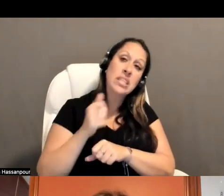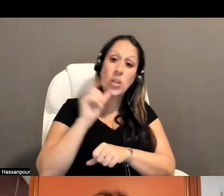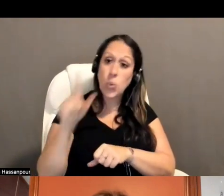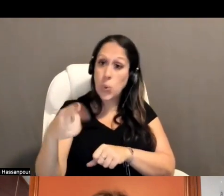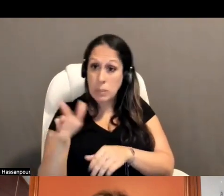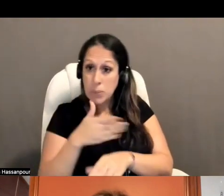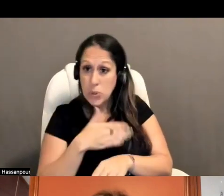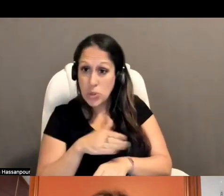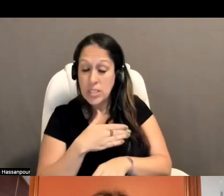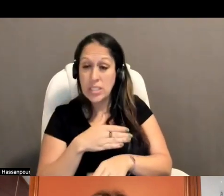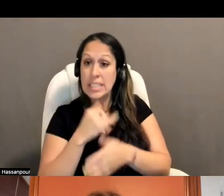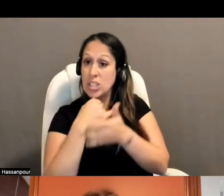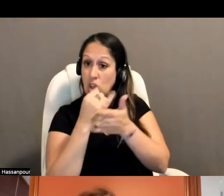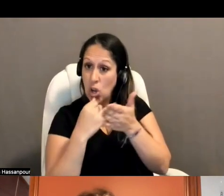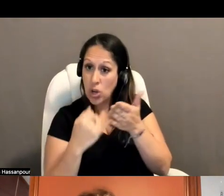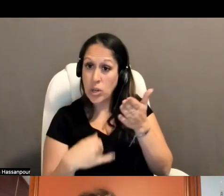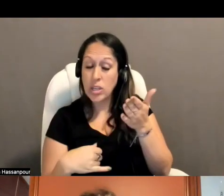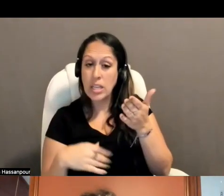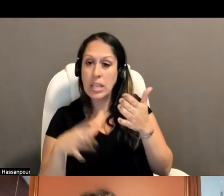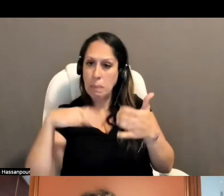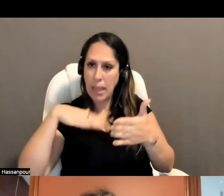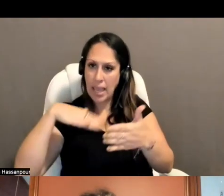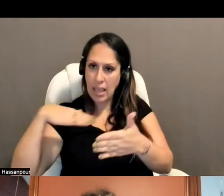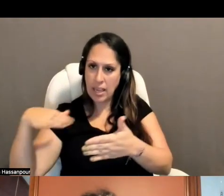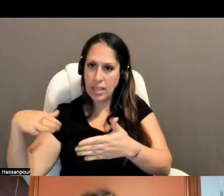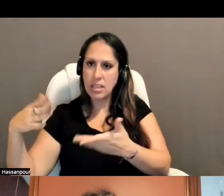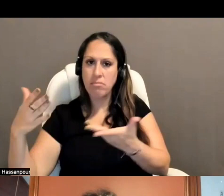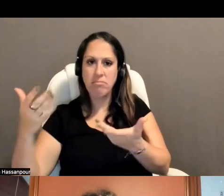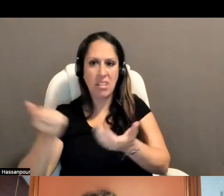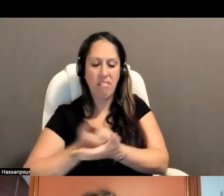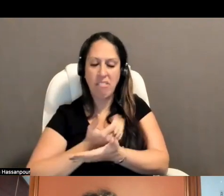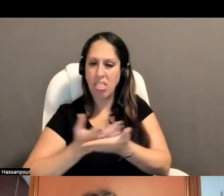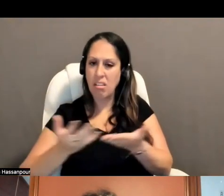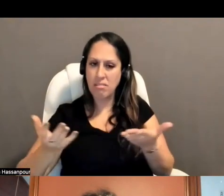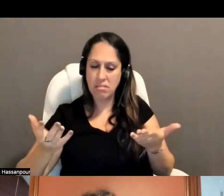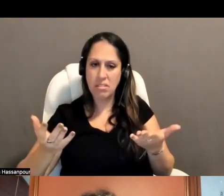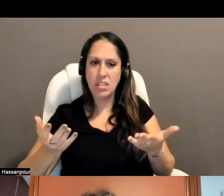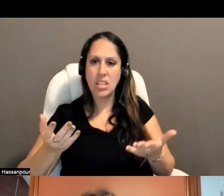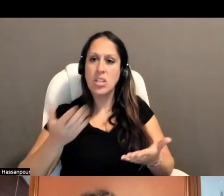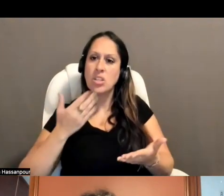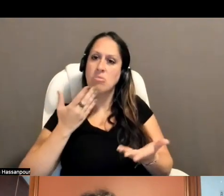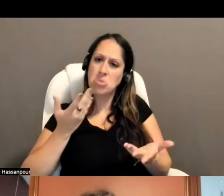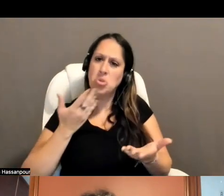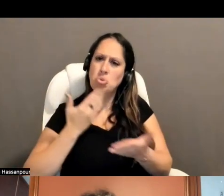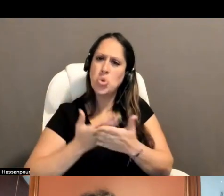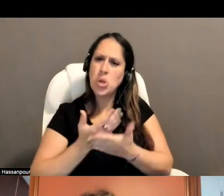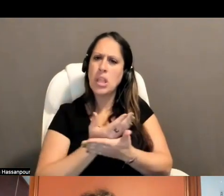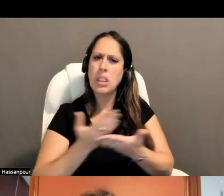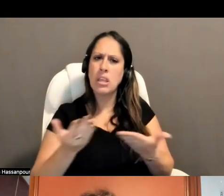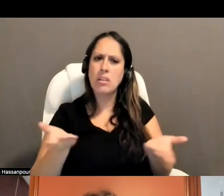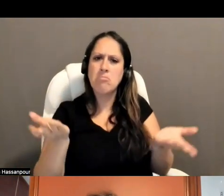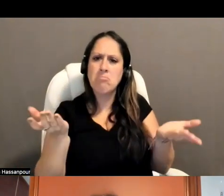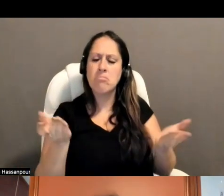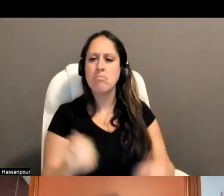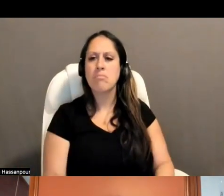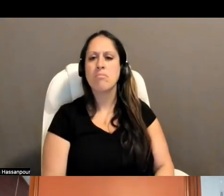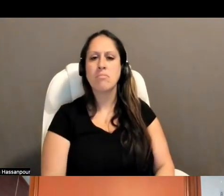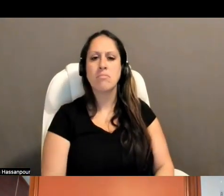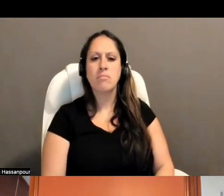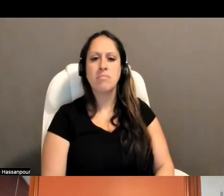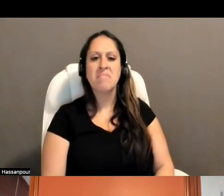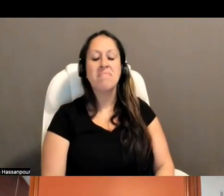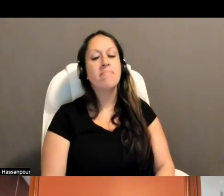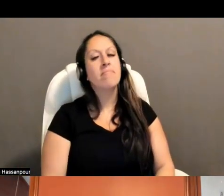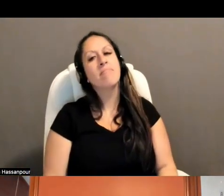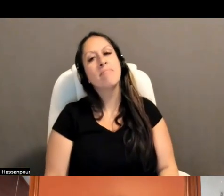music, it's art, painting and what have you. It's a good thing. It's a good thing.